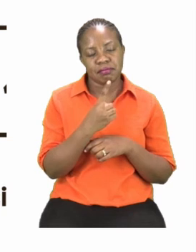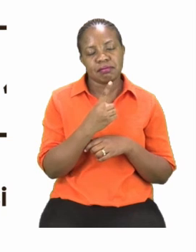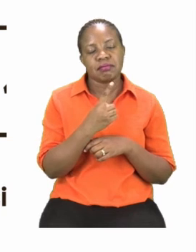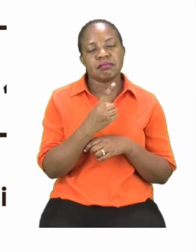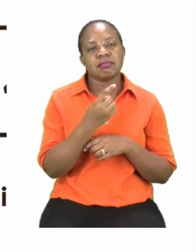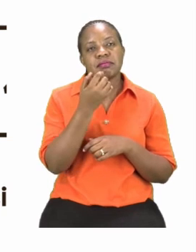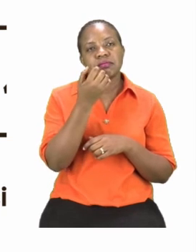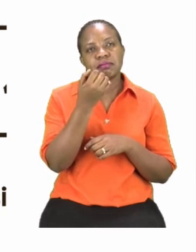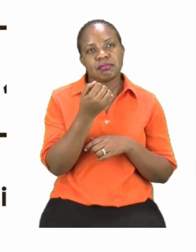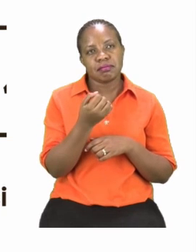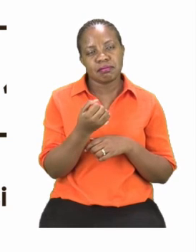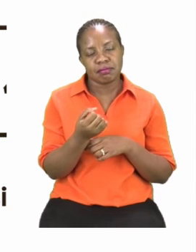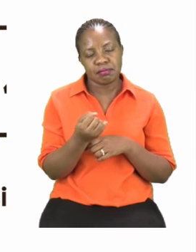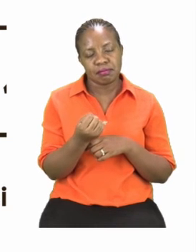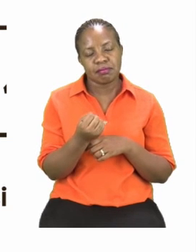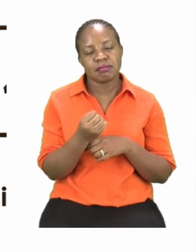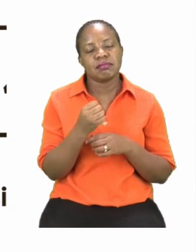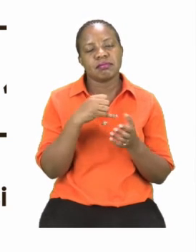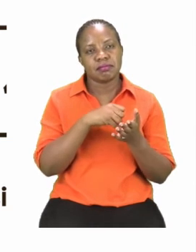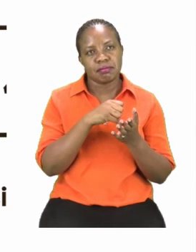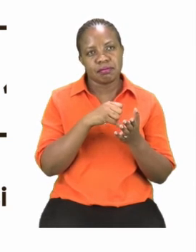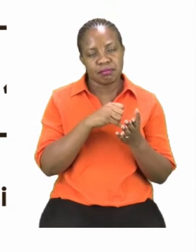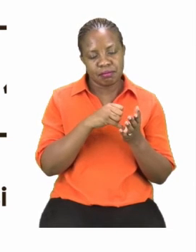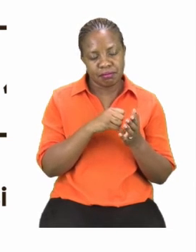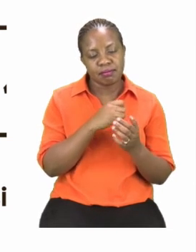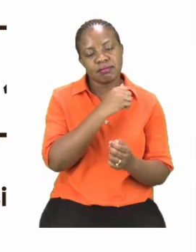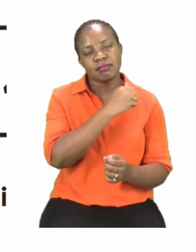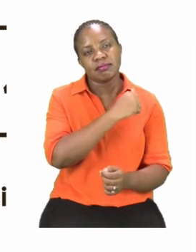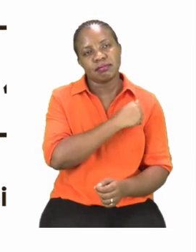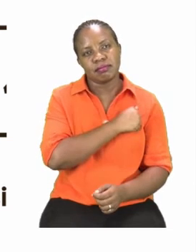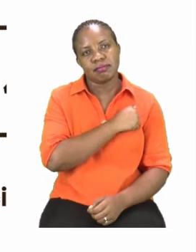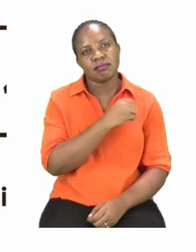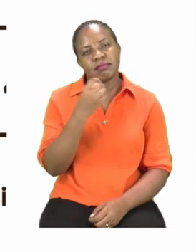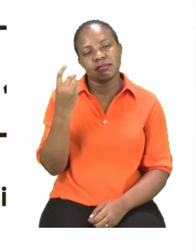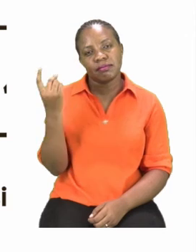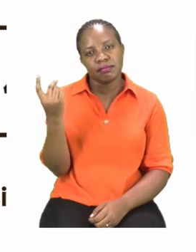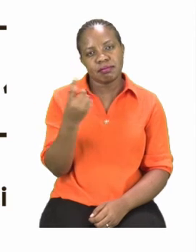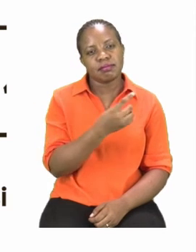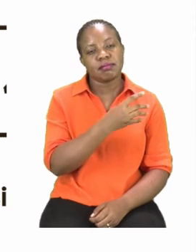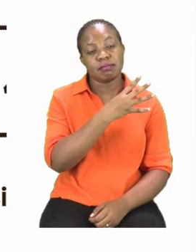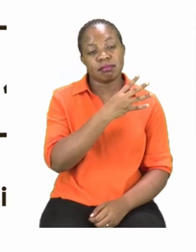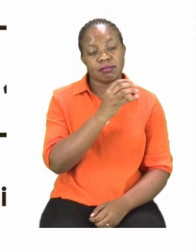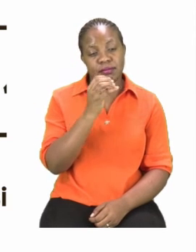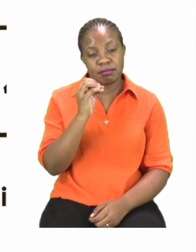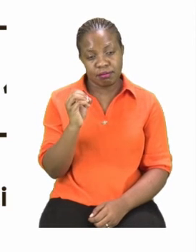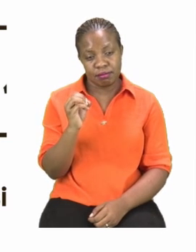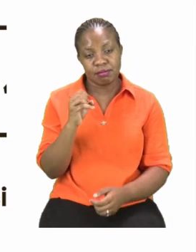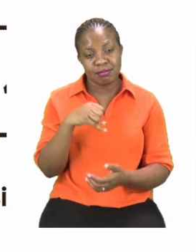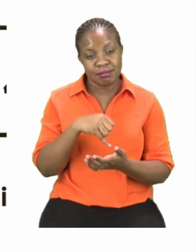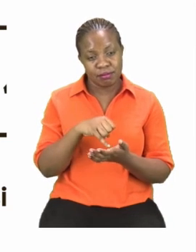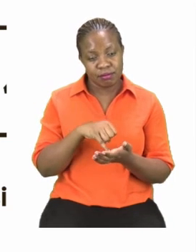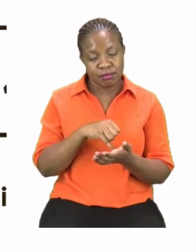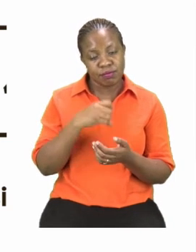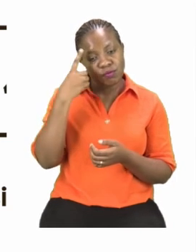12, 13, 14, 15,